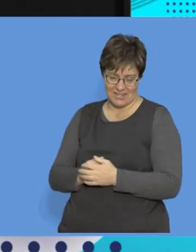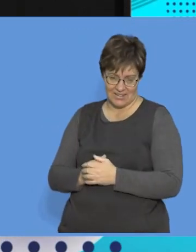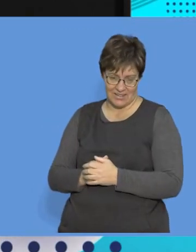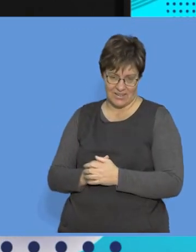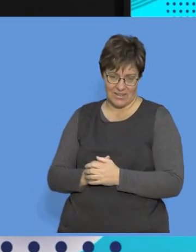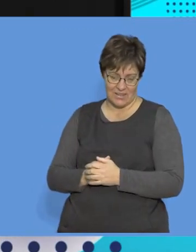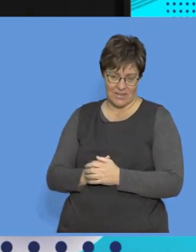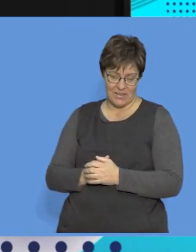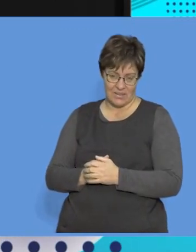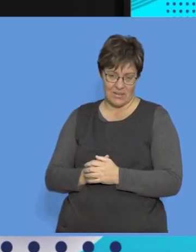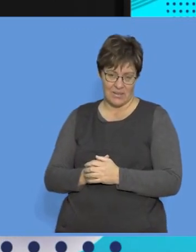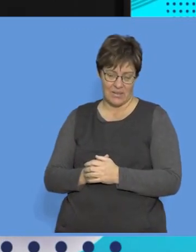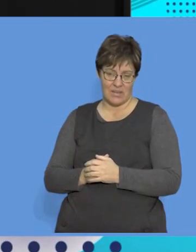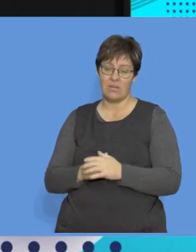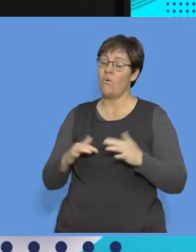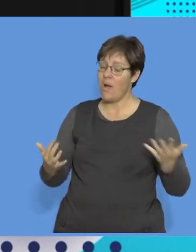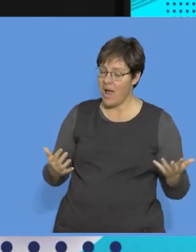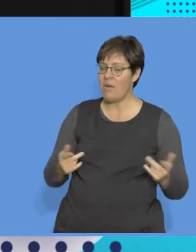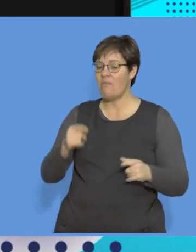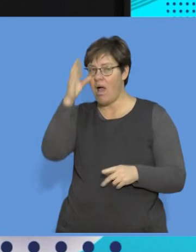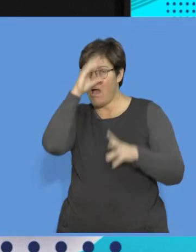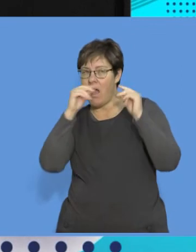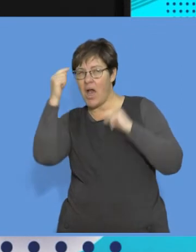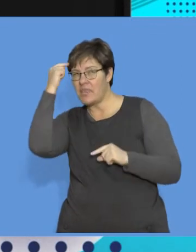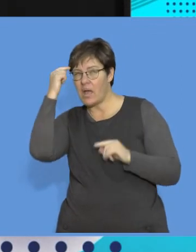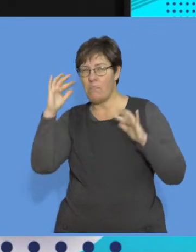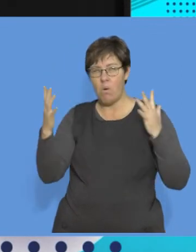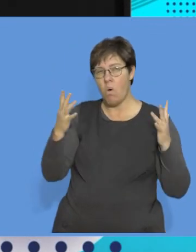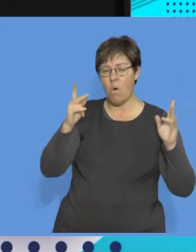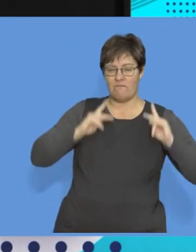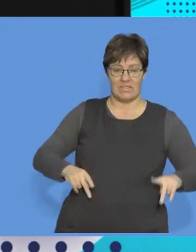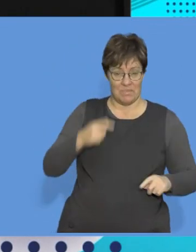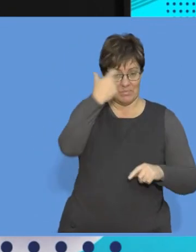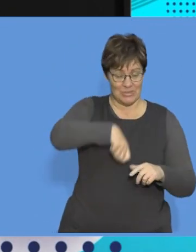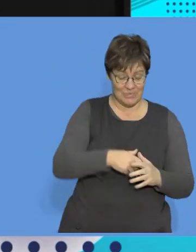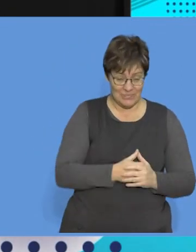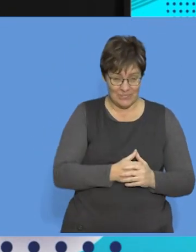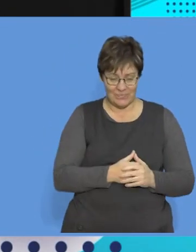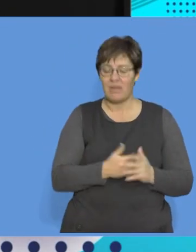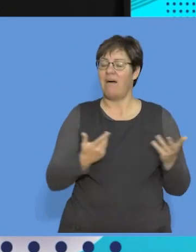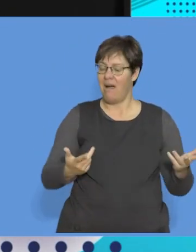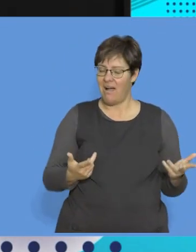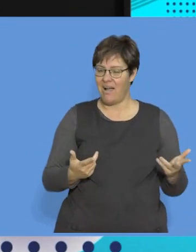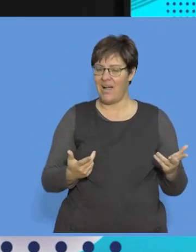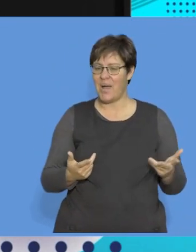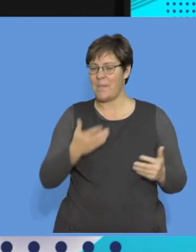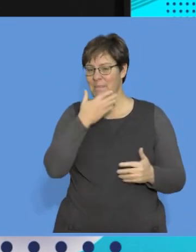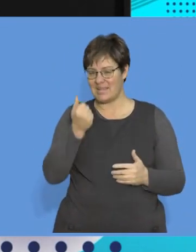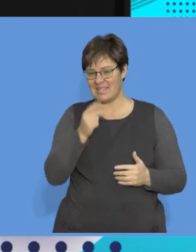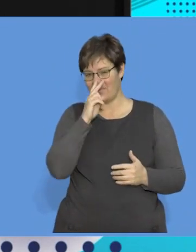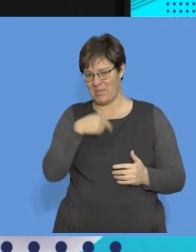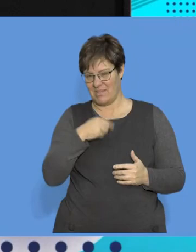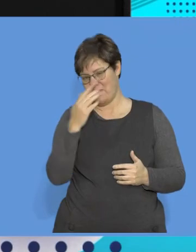answering questions as you learn to think more like a physicist. I wish you all the best. From me, goodbye.